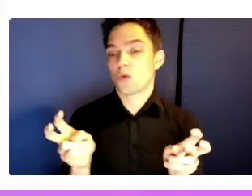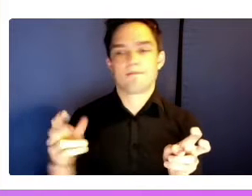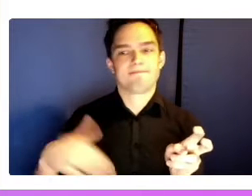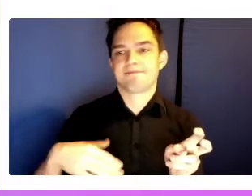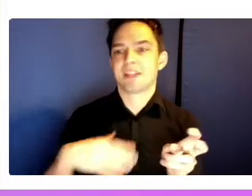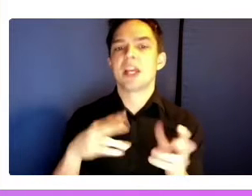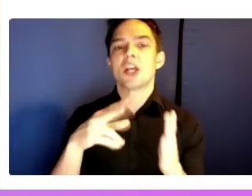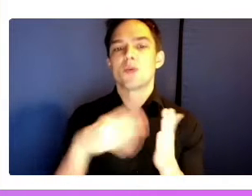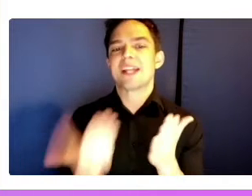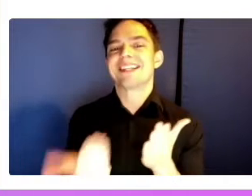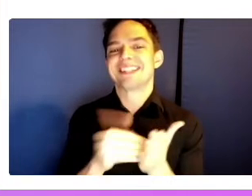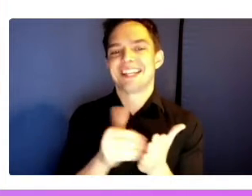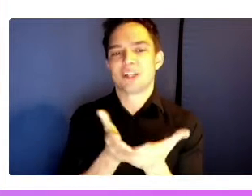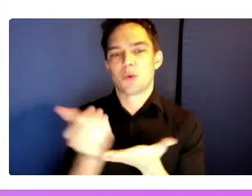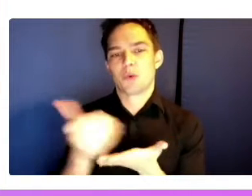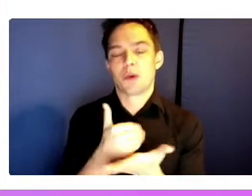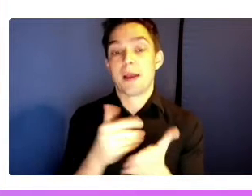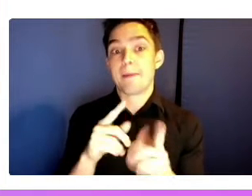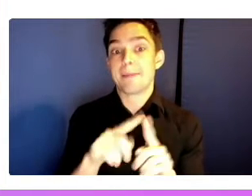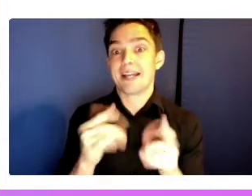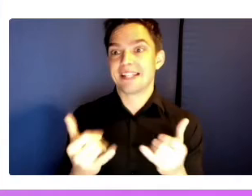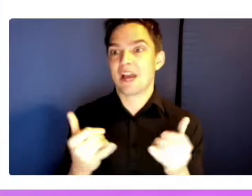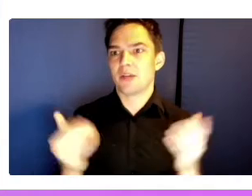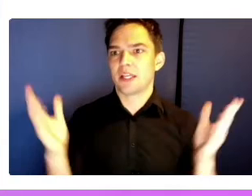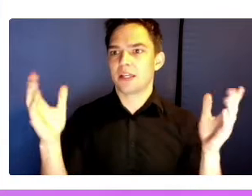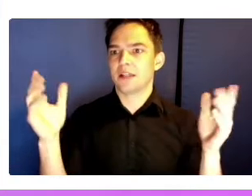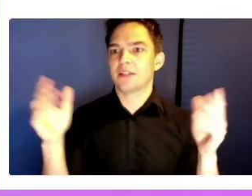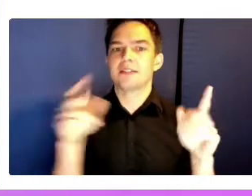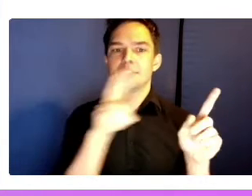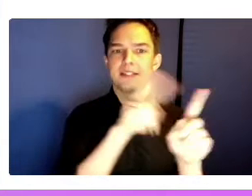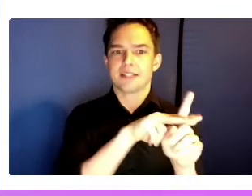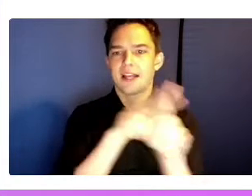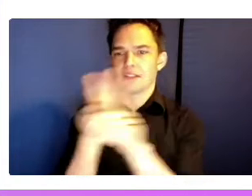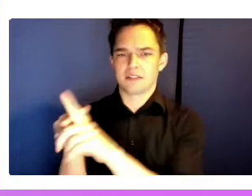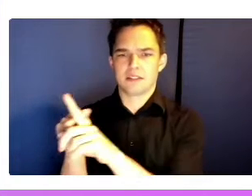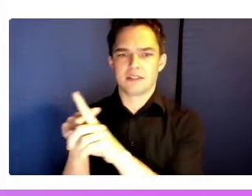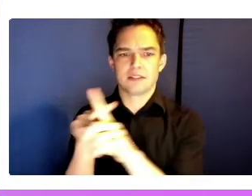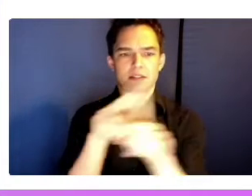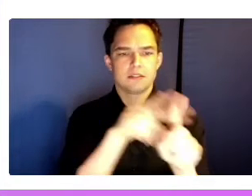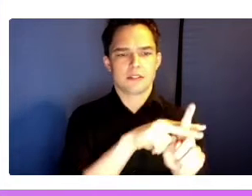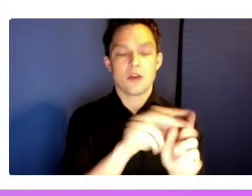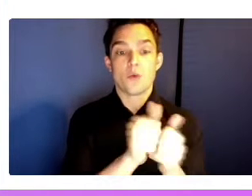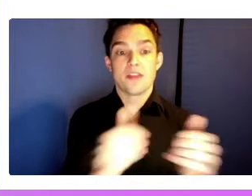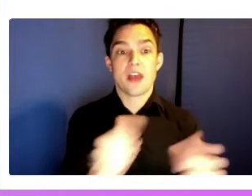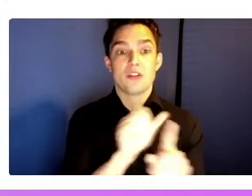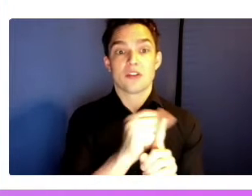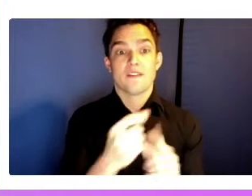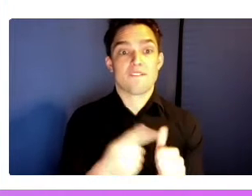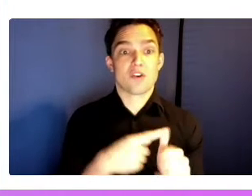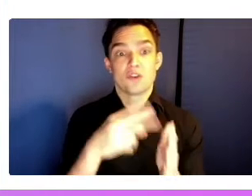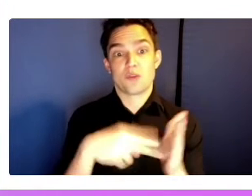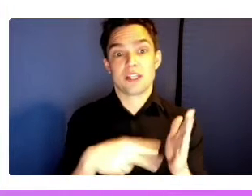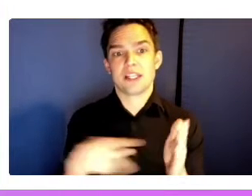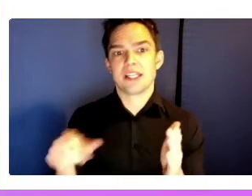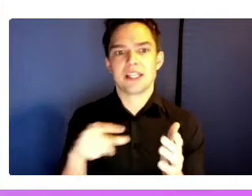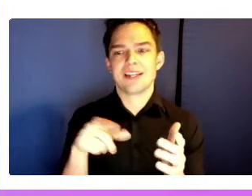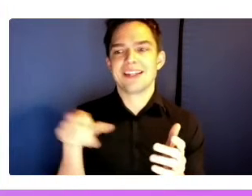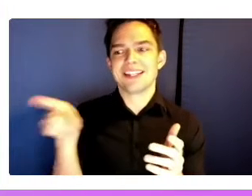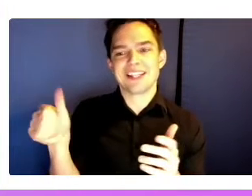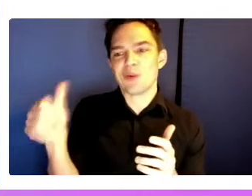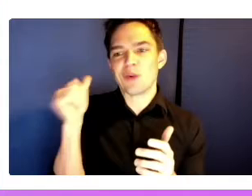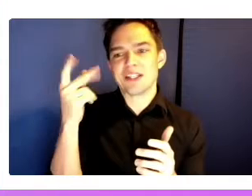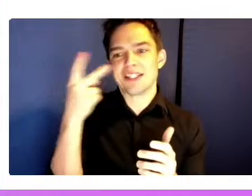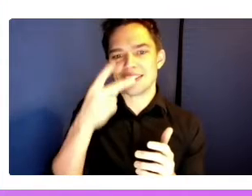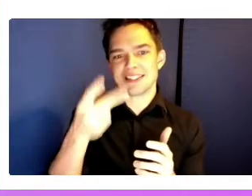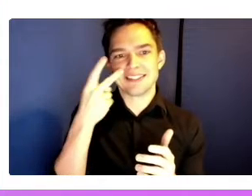read through them again. But this time he did start assigning issues. But without the context of the first read through, he wouldn't have seen